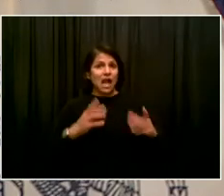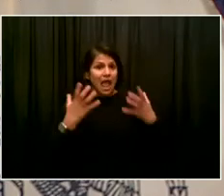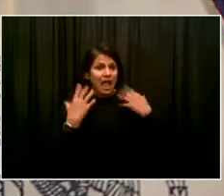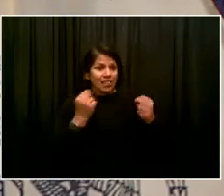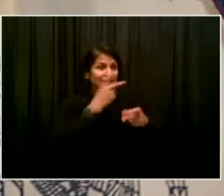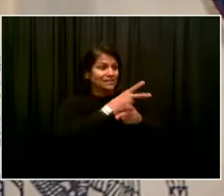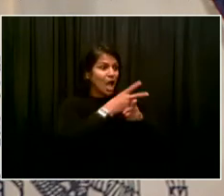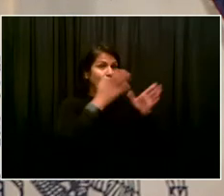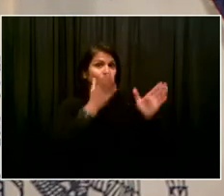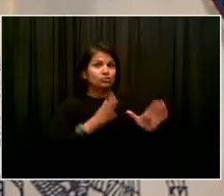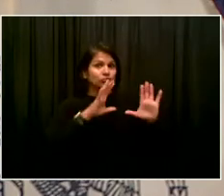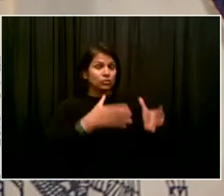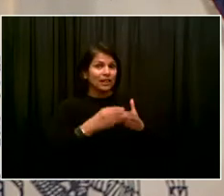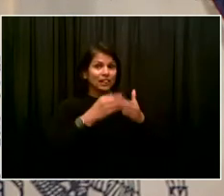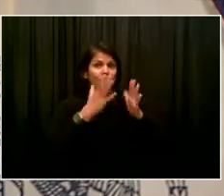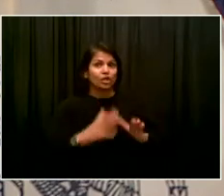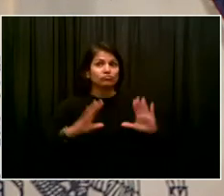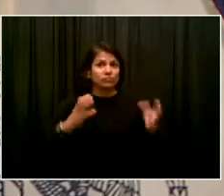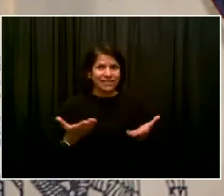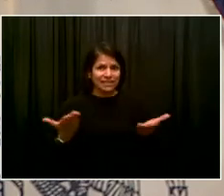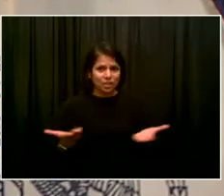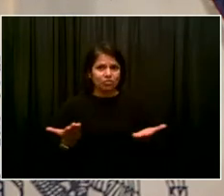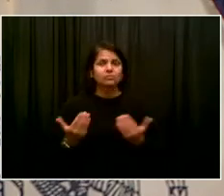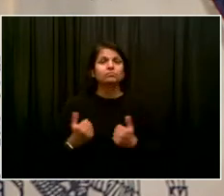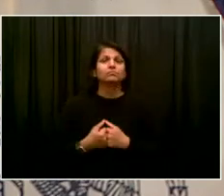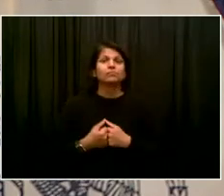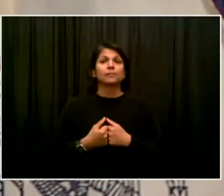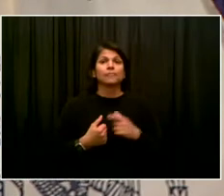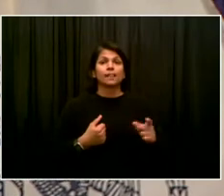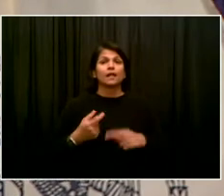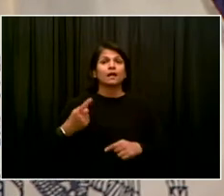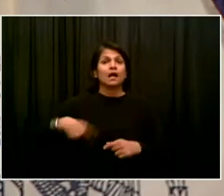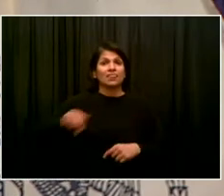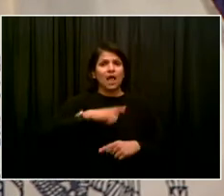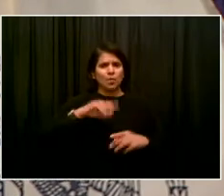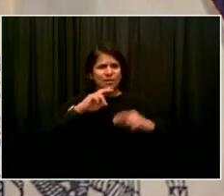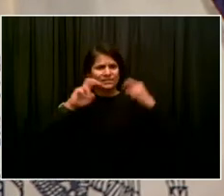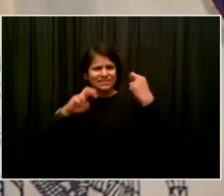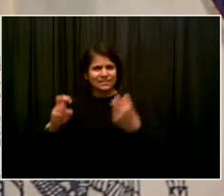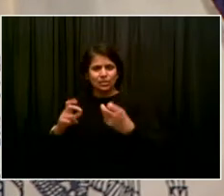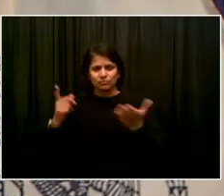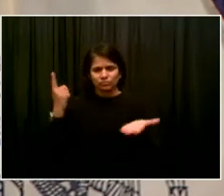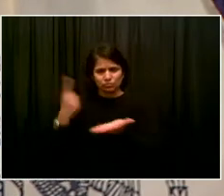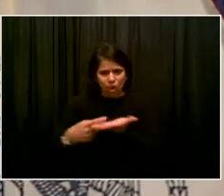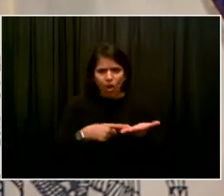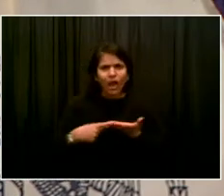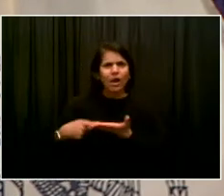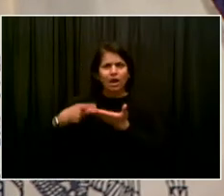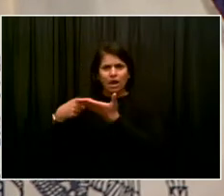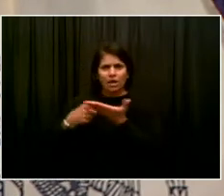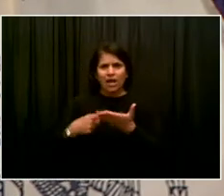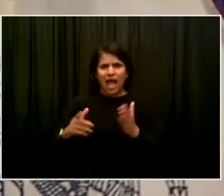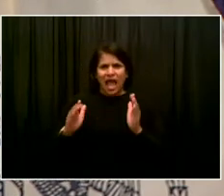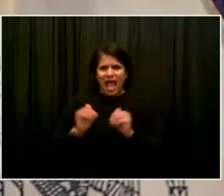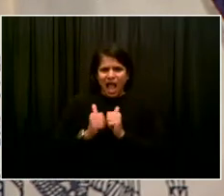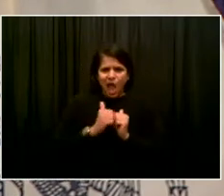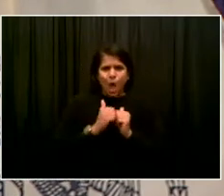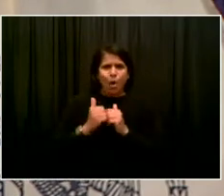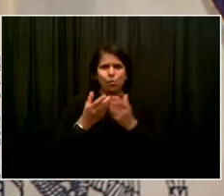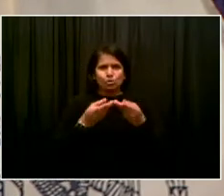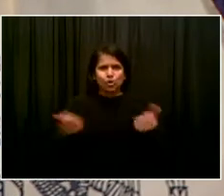are with us today. They put their minds together and they said, what's going to work both from a data and science perspective, a health perspective,